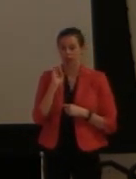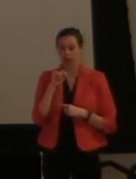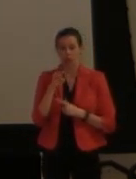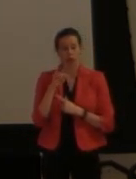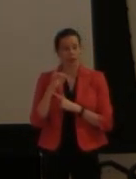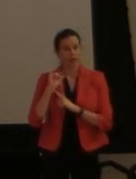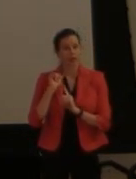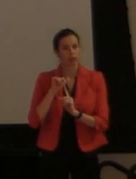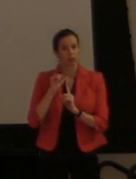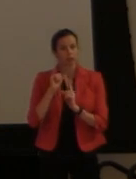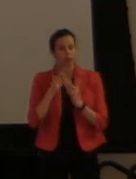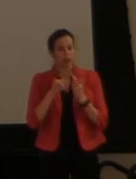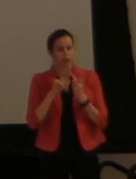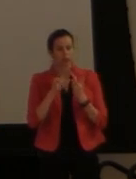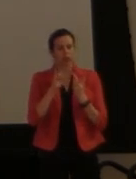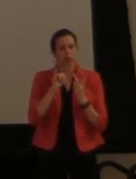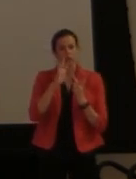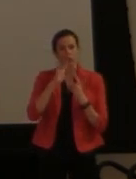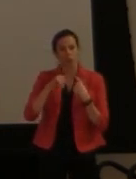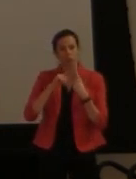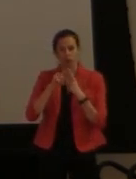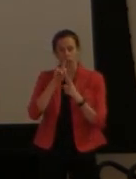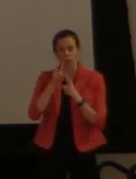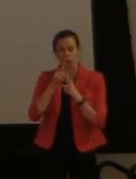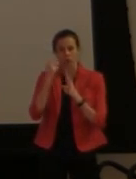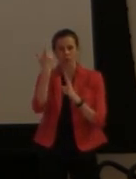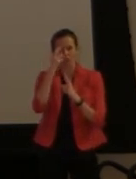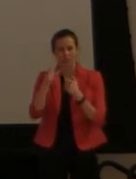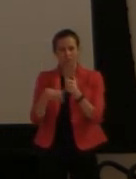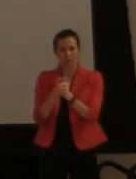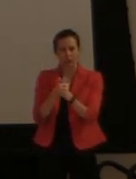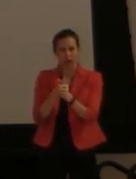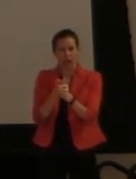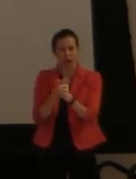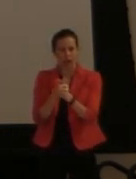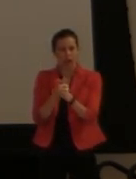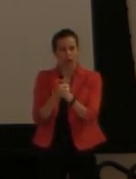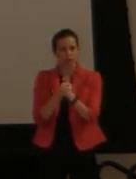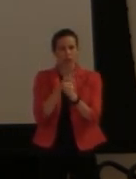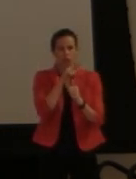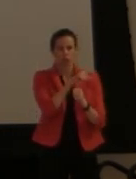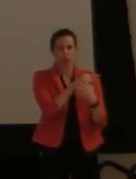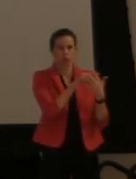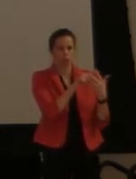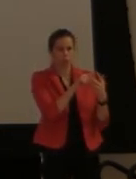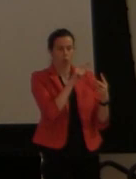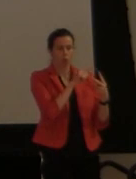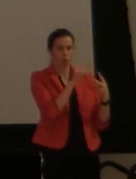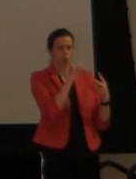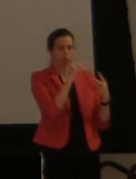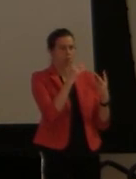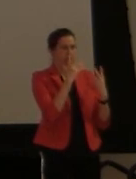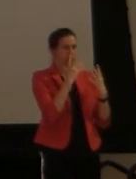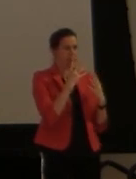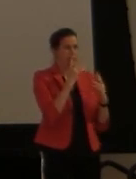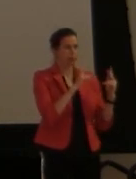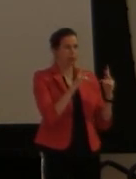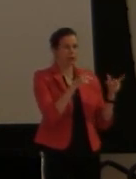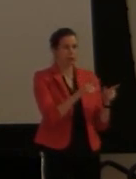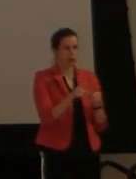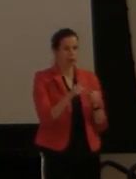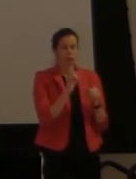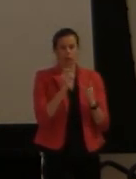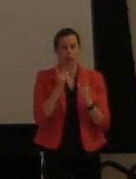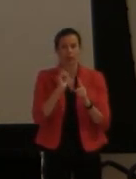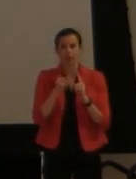really talking about the underlying drivers of these health disparities. So these are considered to be differences in the